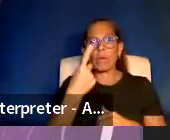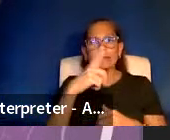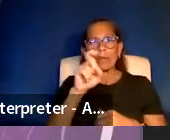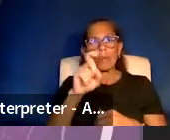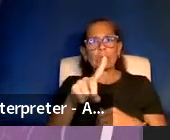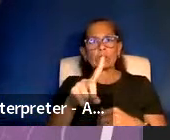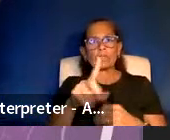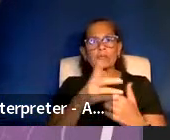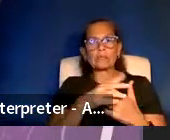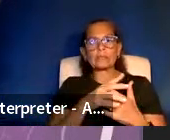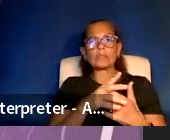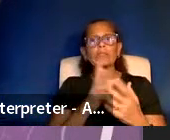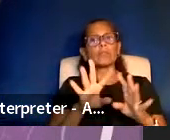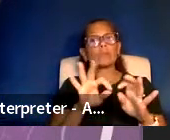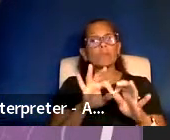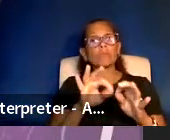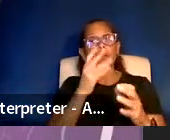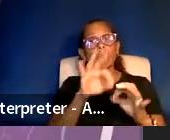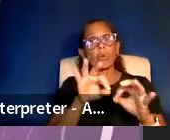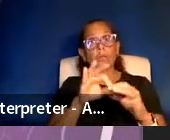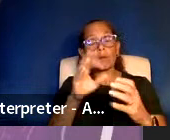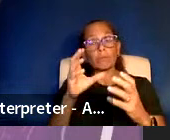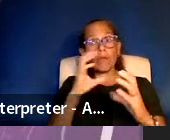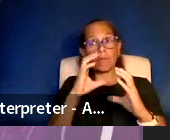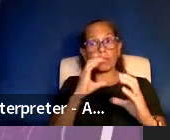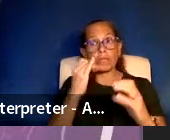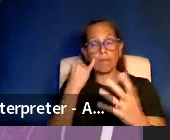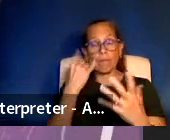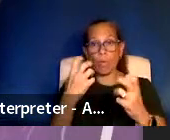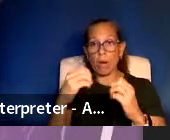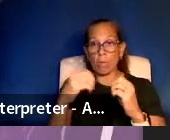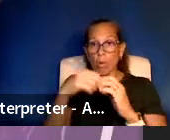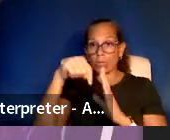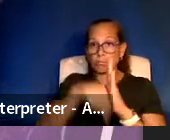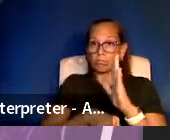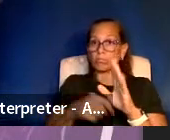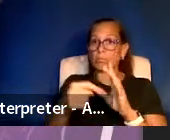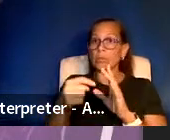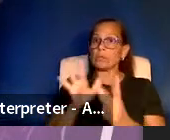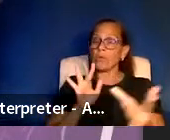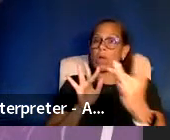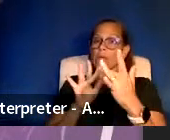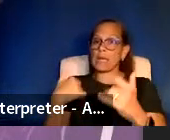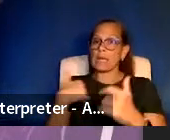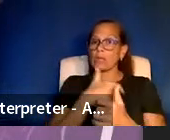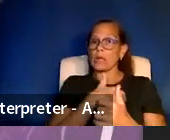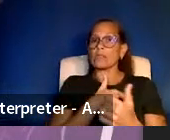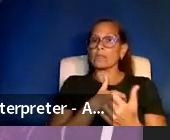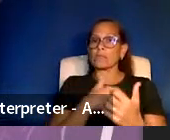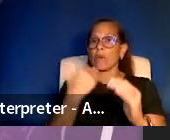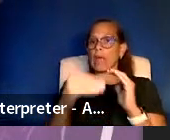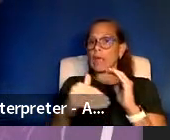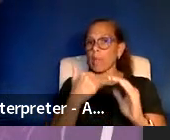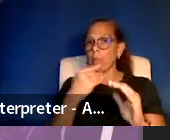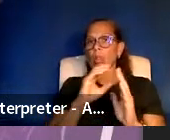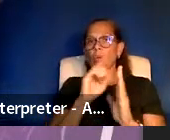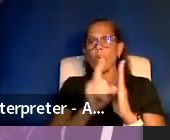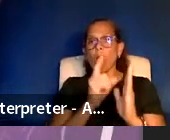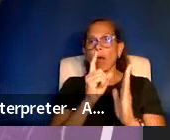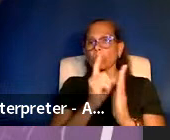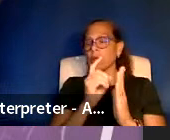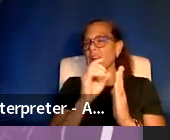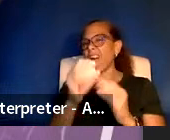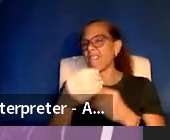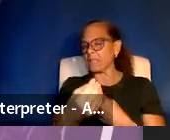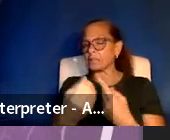think it's a worthwhile conversation if you'd like to dig into it more, to reach out to us either via email or office hours, and we can certainly